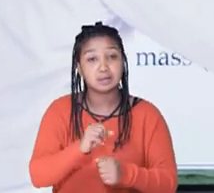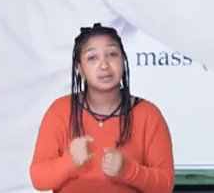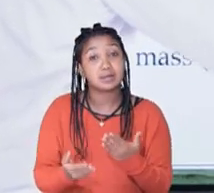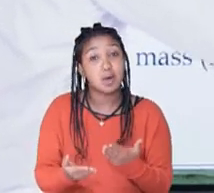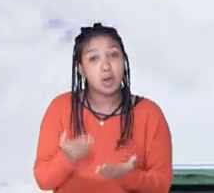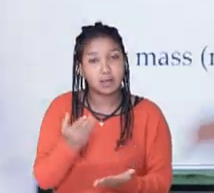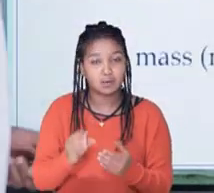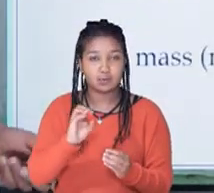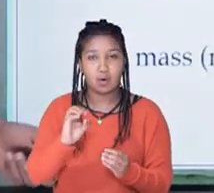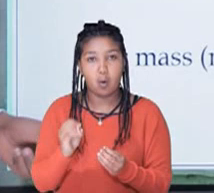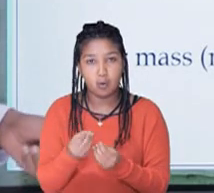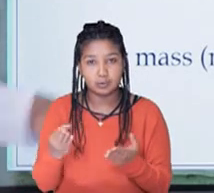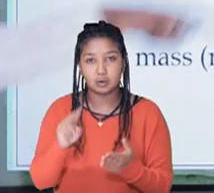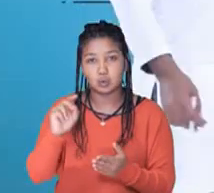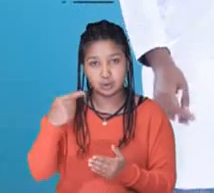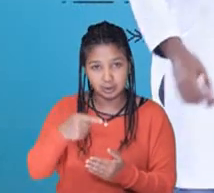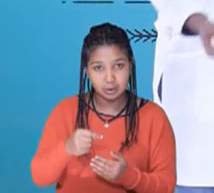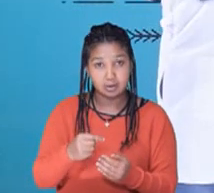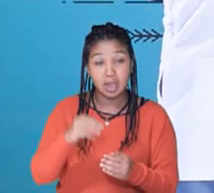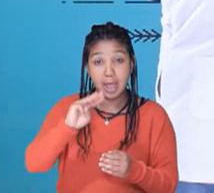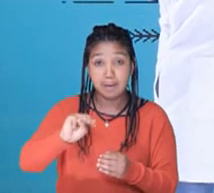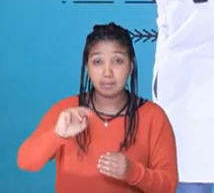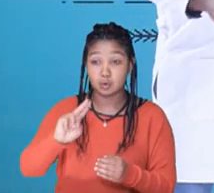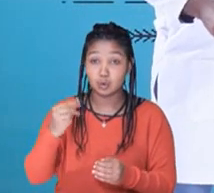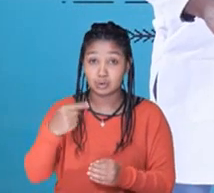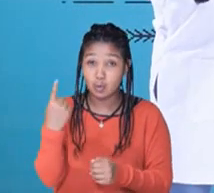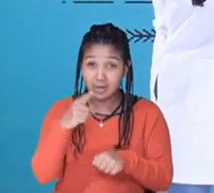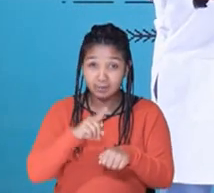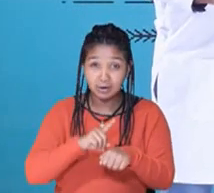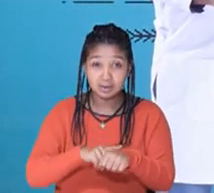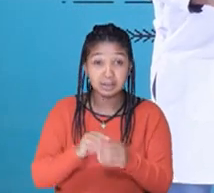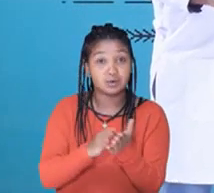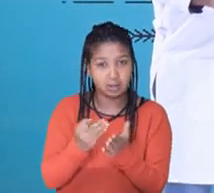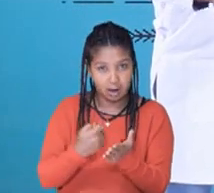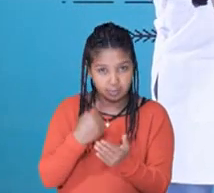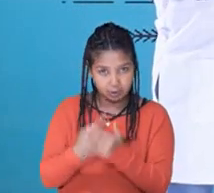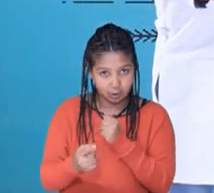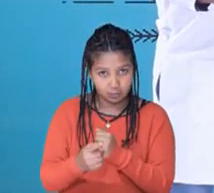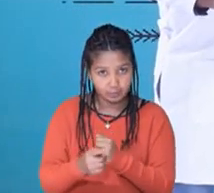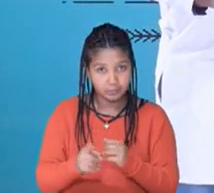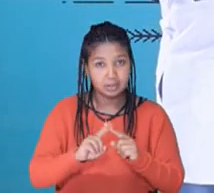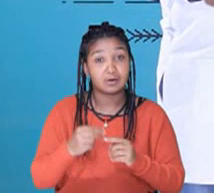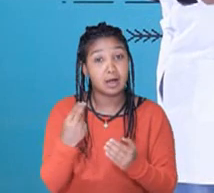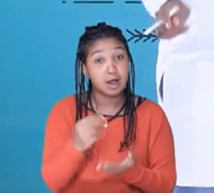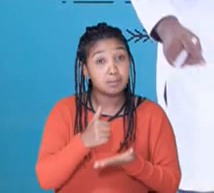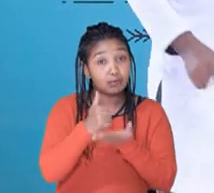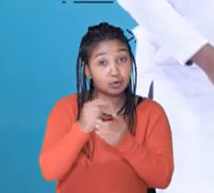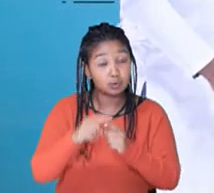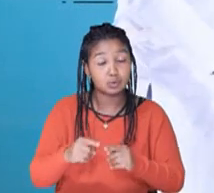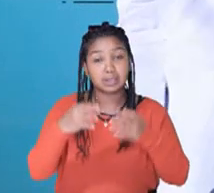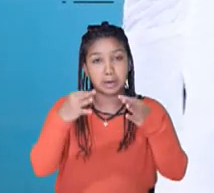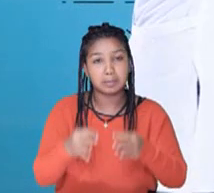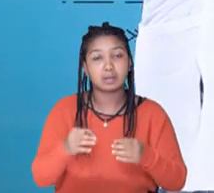of the object, m2g. Usually m2g are used whenever there is a frictional force. It's very helpful to determine the